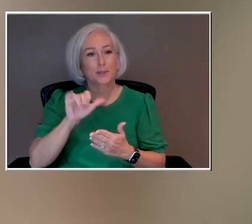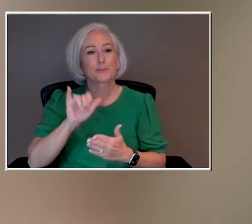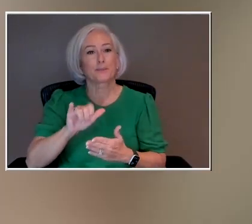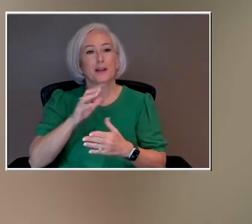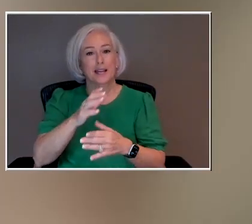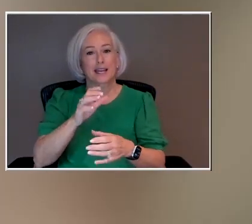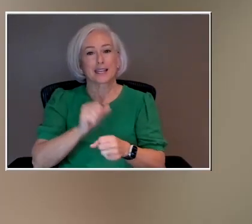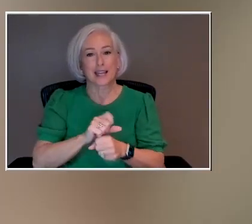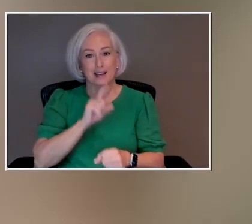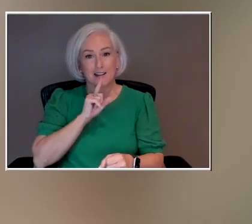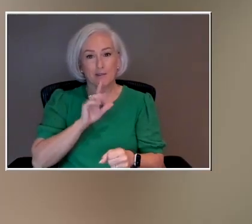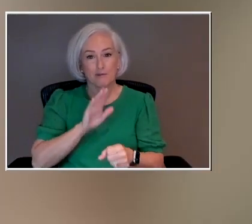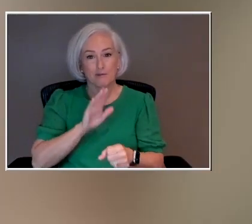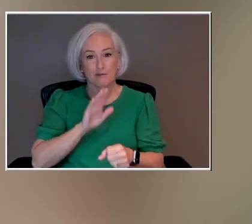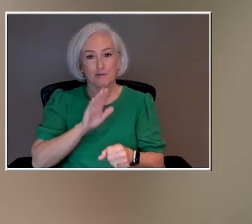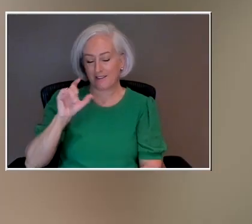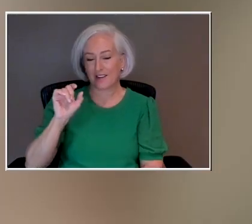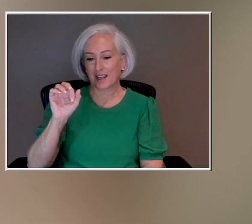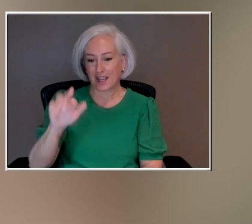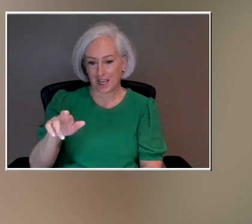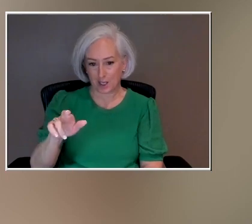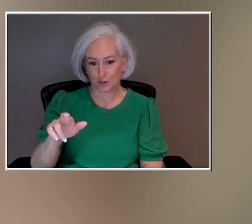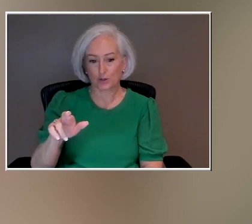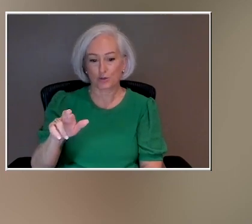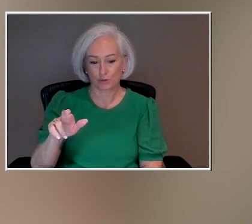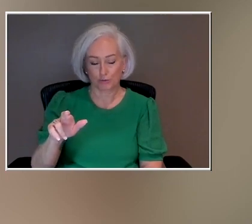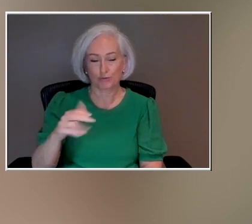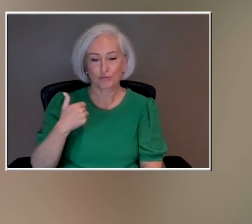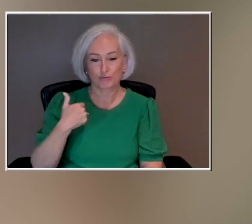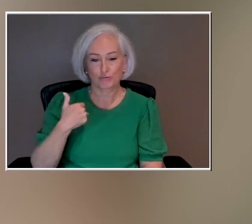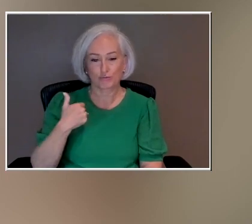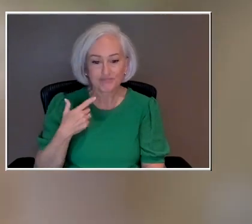to her husband. Just called him and I said, "Baby, it's cancer."